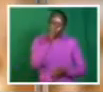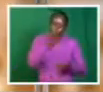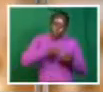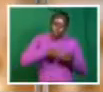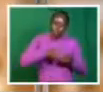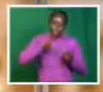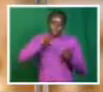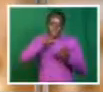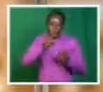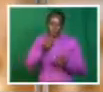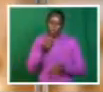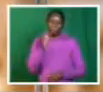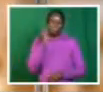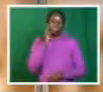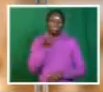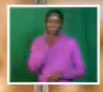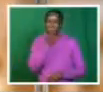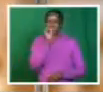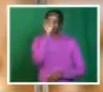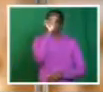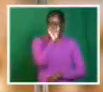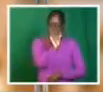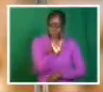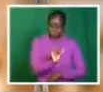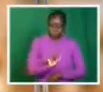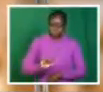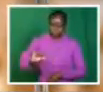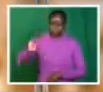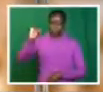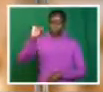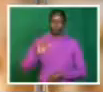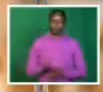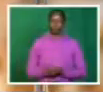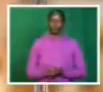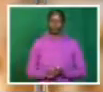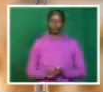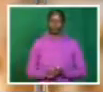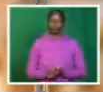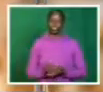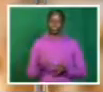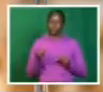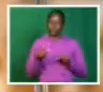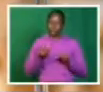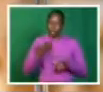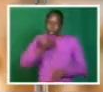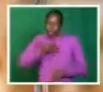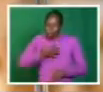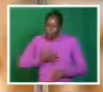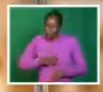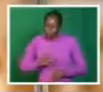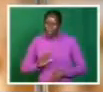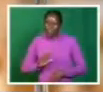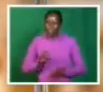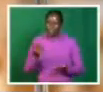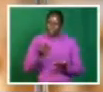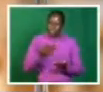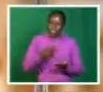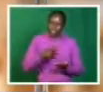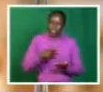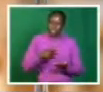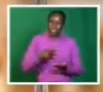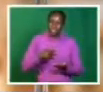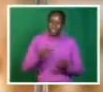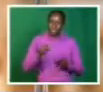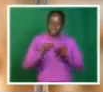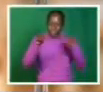points using a smooth curve. So today's lesson, we want to sketch the graphs of quadratic